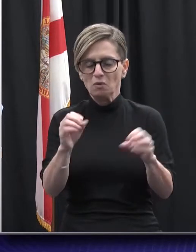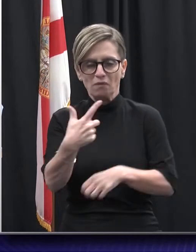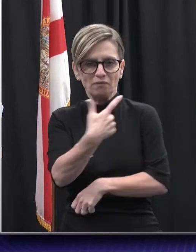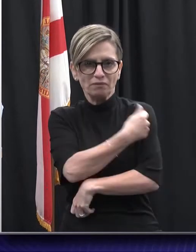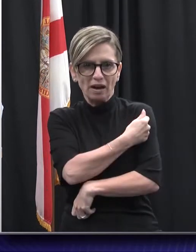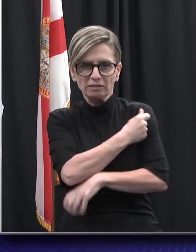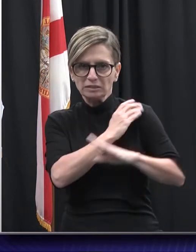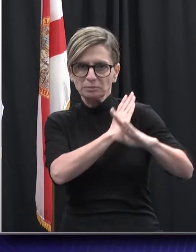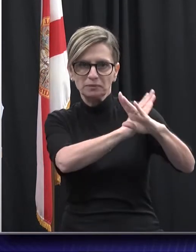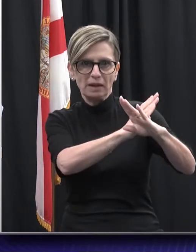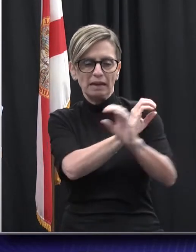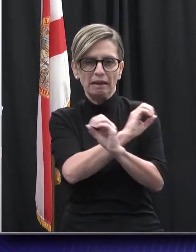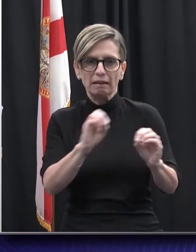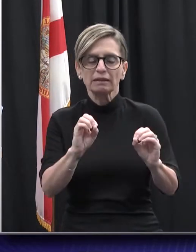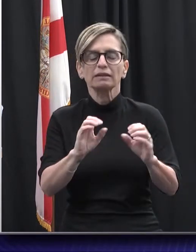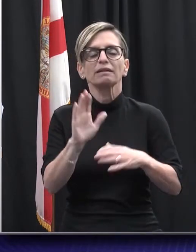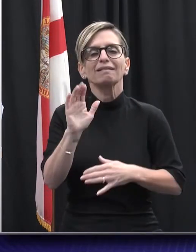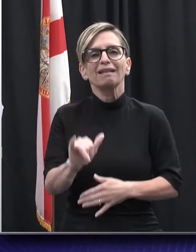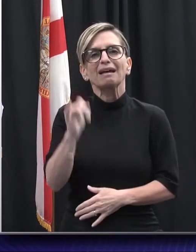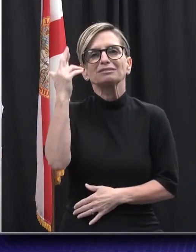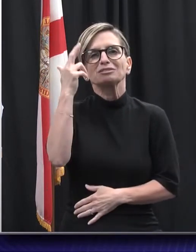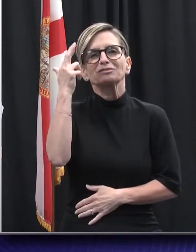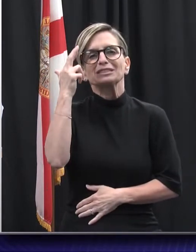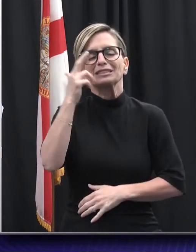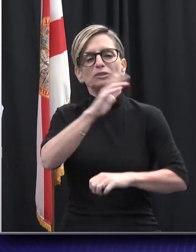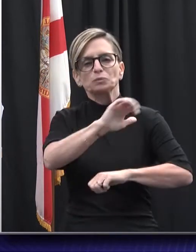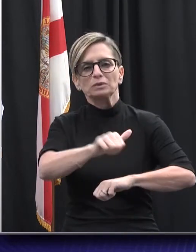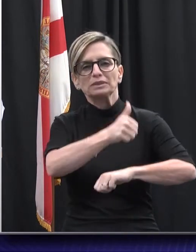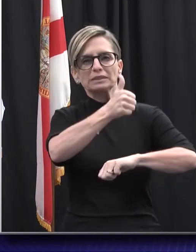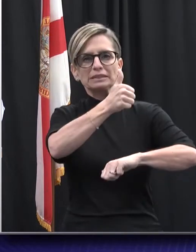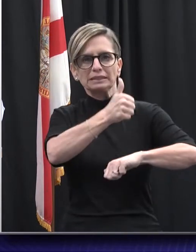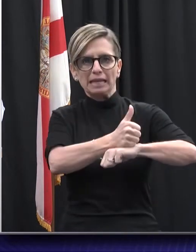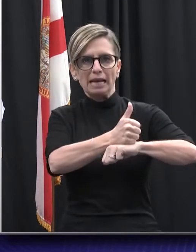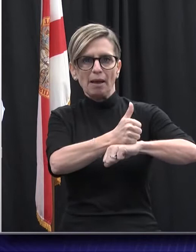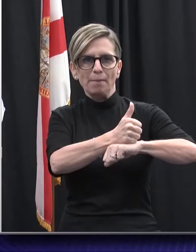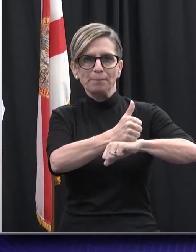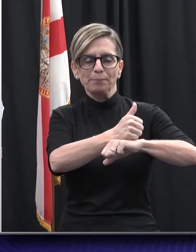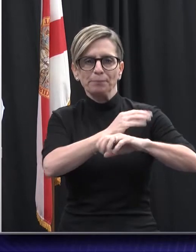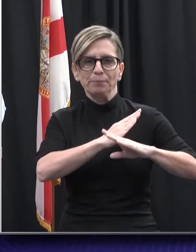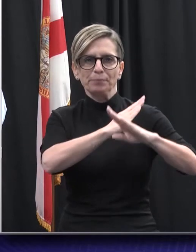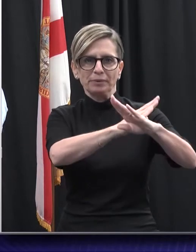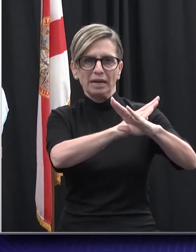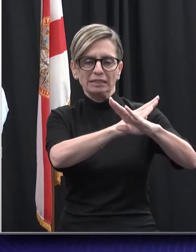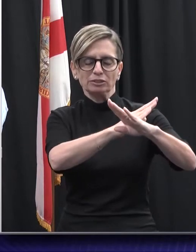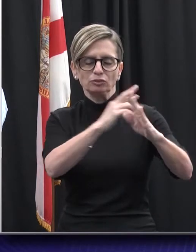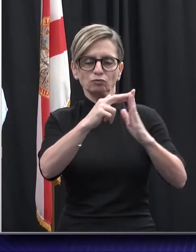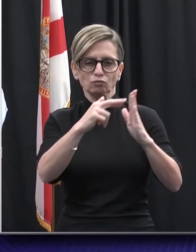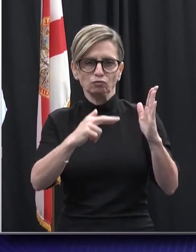So that's really why you are seeing these measures happen in St. Lucie, our neighboring counties across the state and the